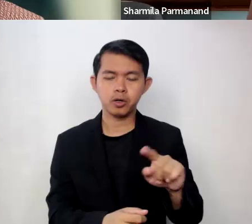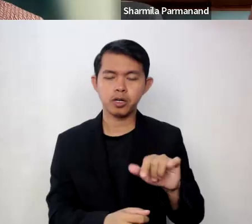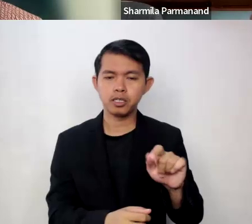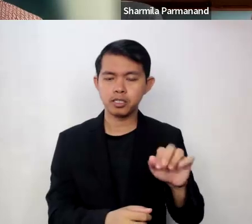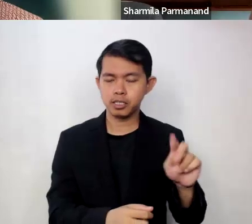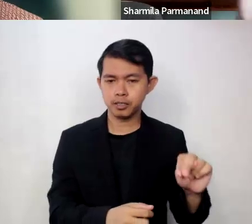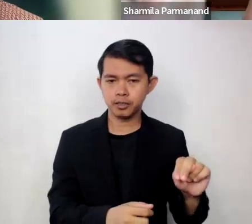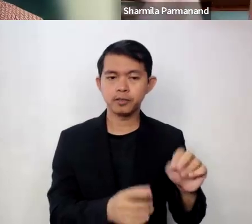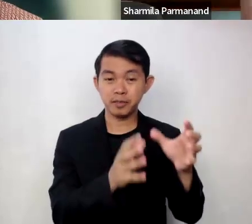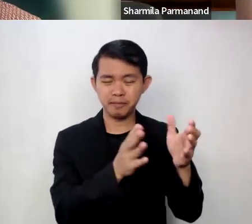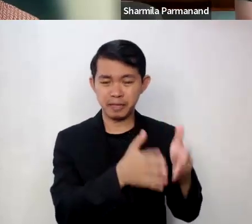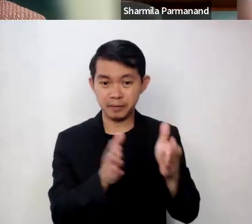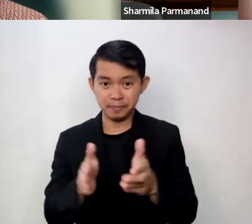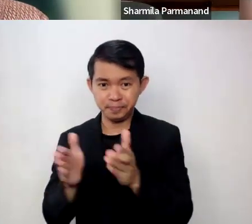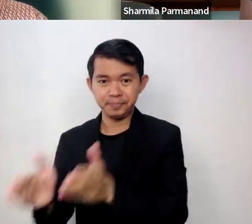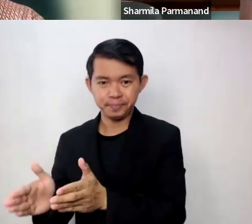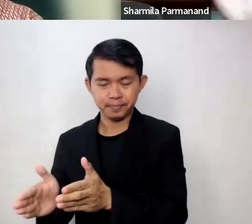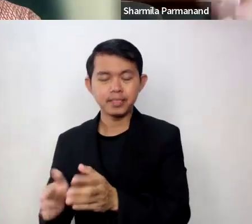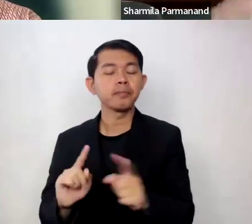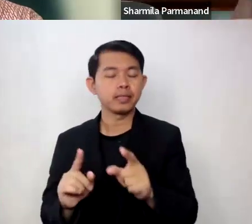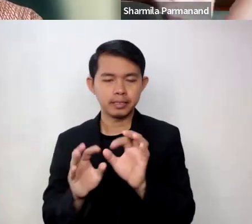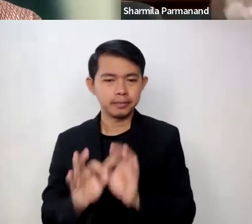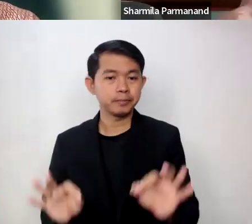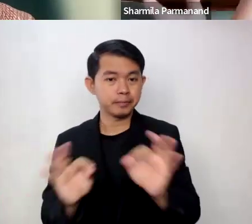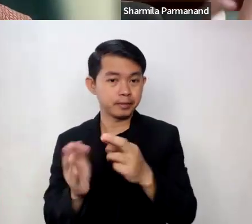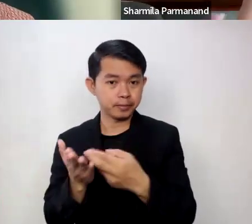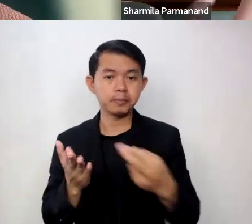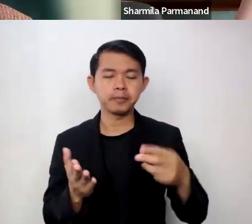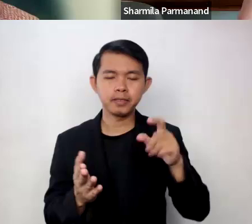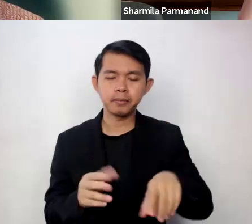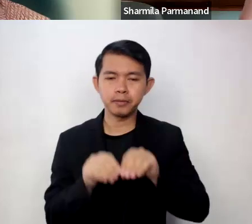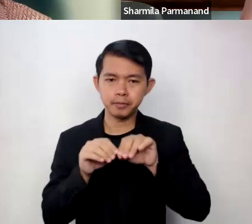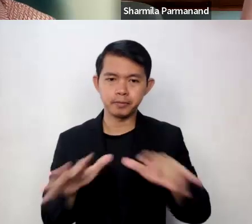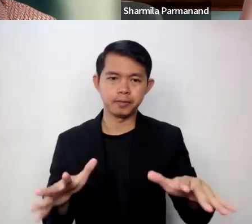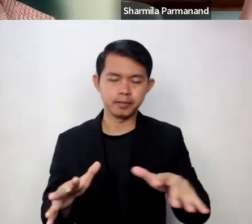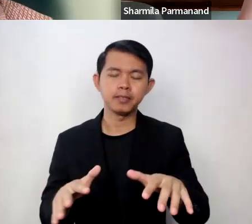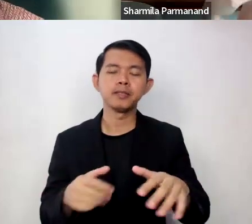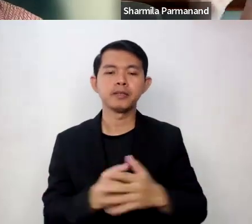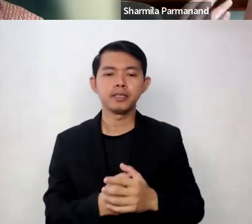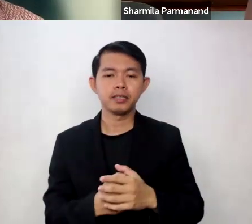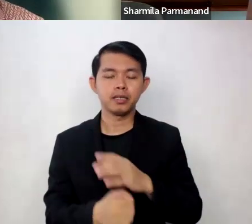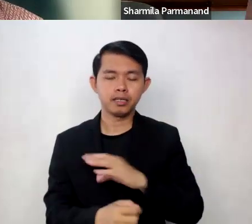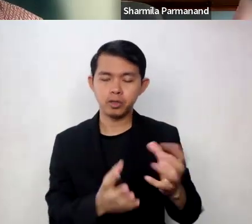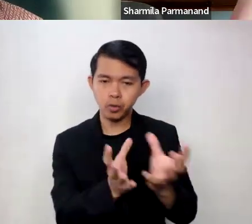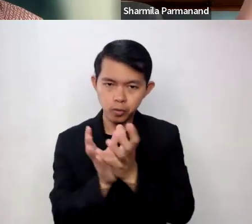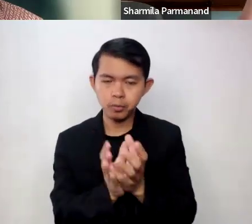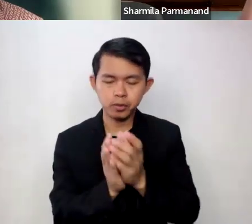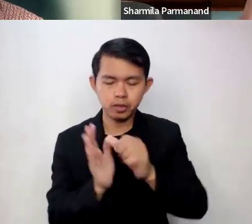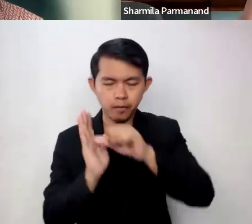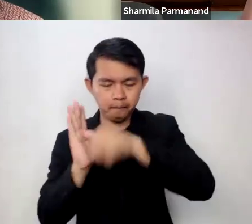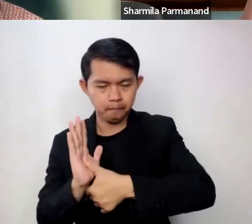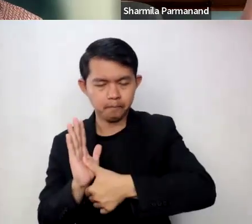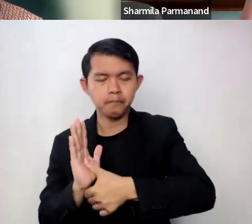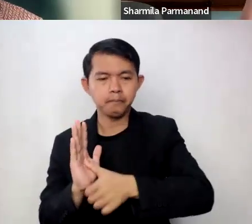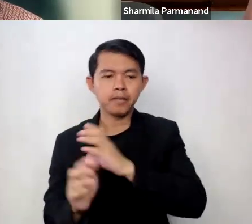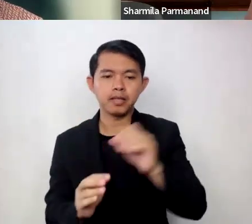I guess it's like resources that should be distributed, but agendas should be community-driven and be more participatory. So